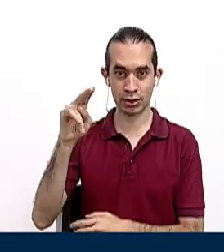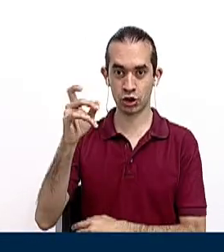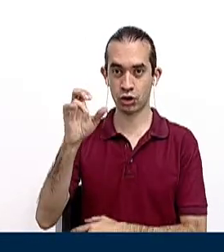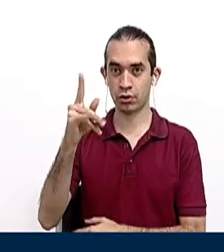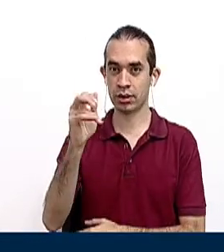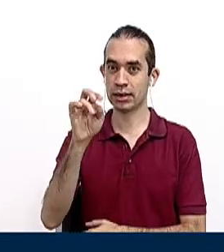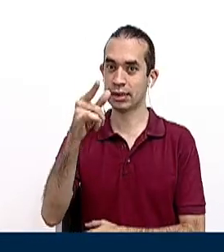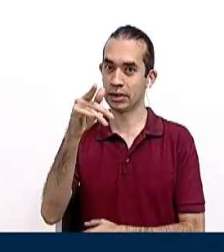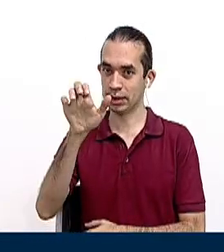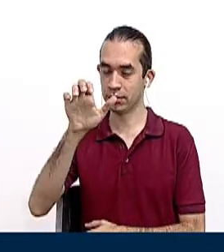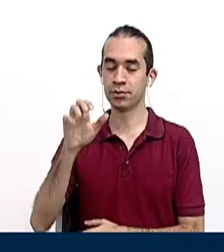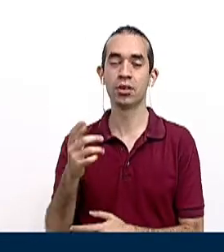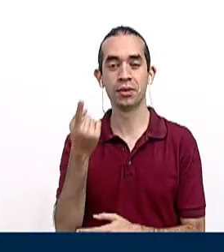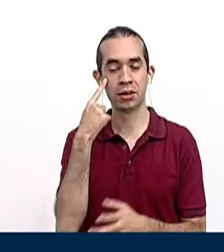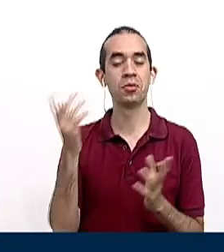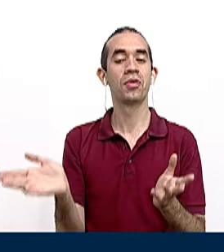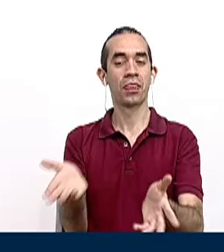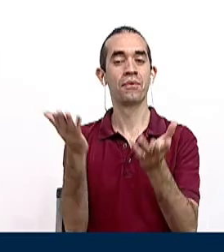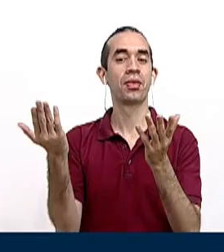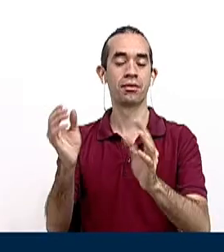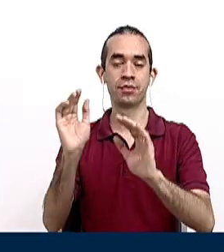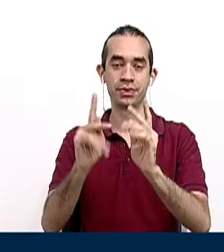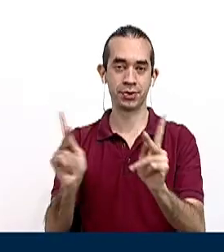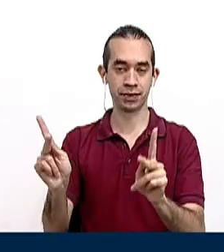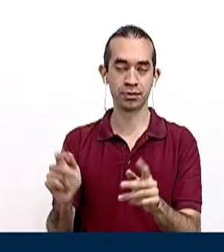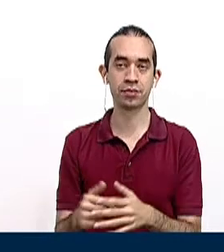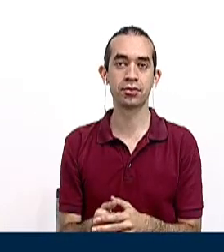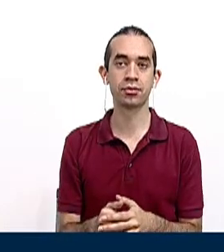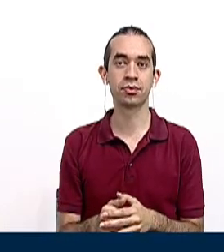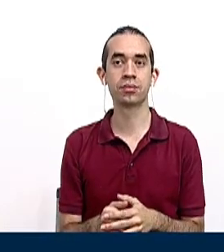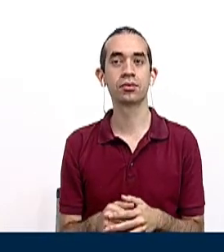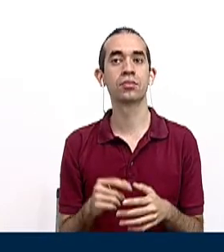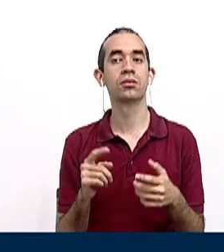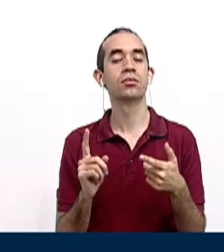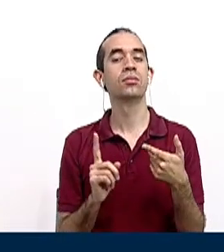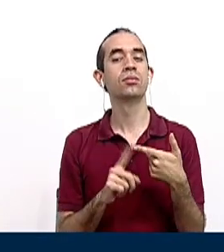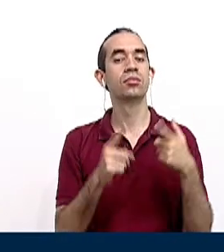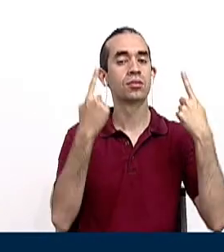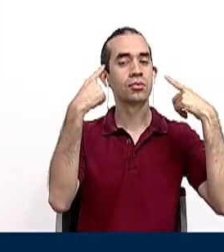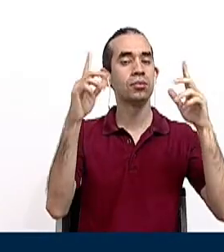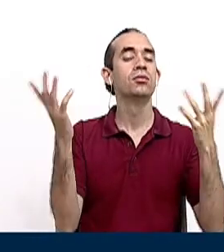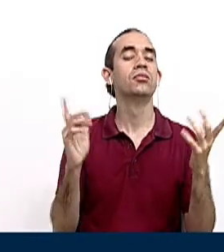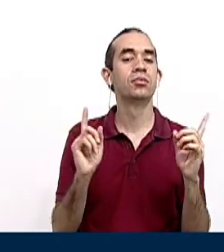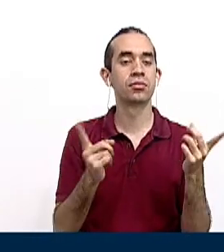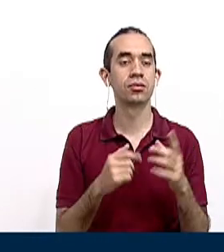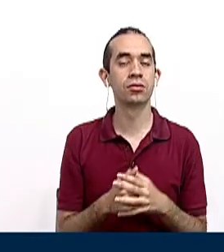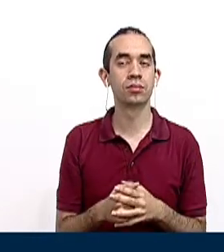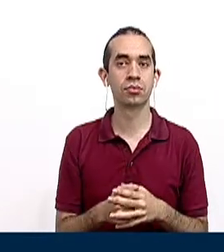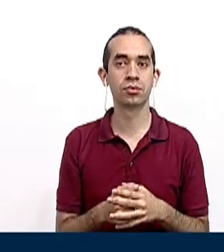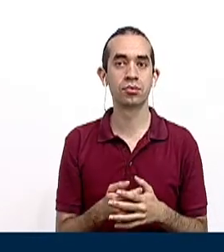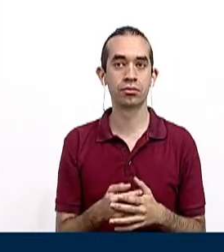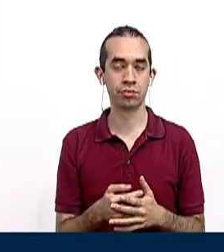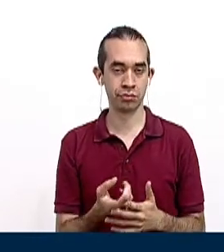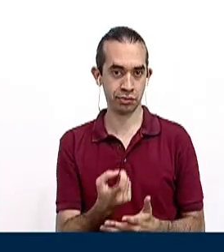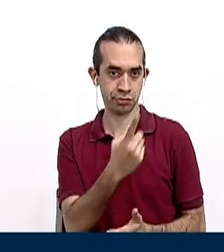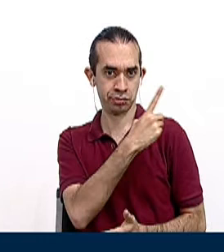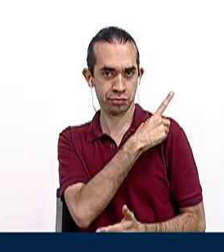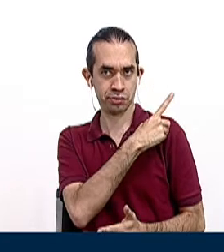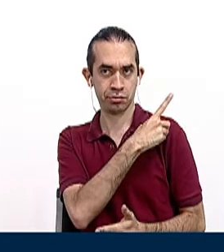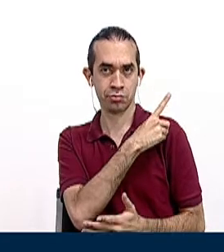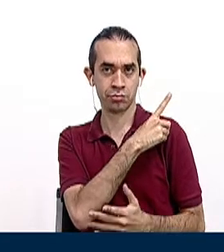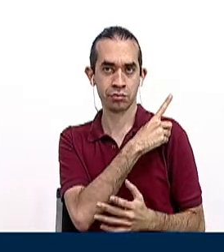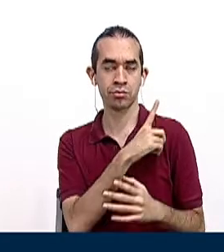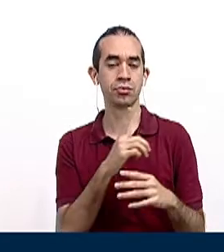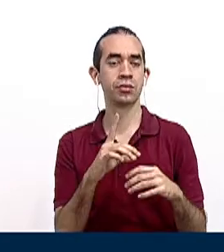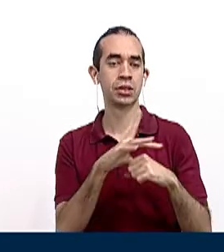she has been there motivating people. What are her achievements? So she is the Deputy Director of the Earth